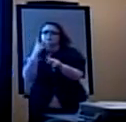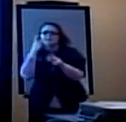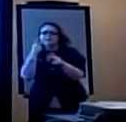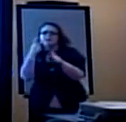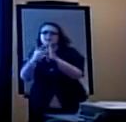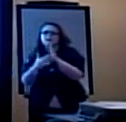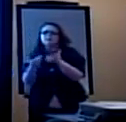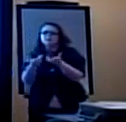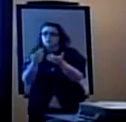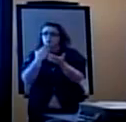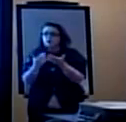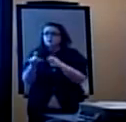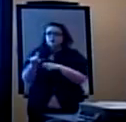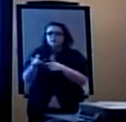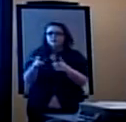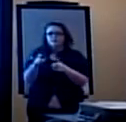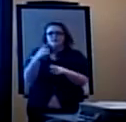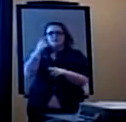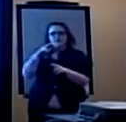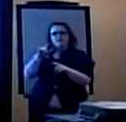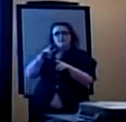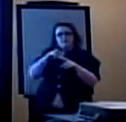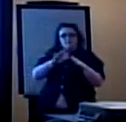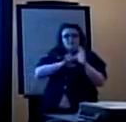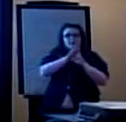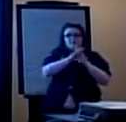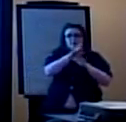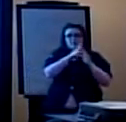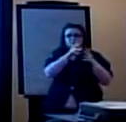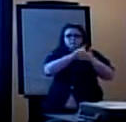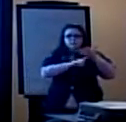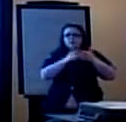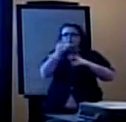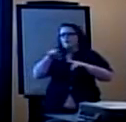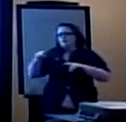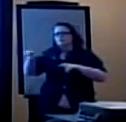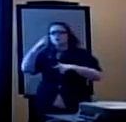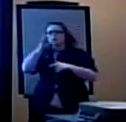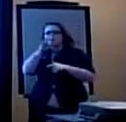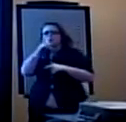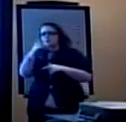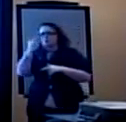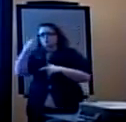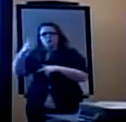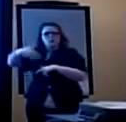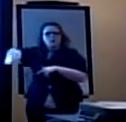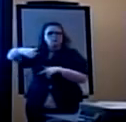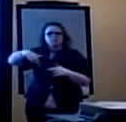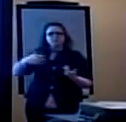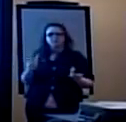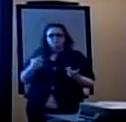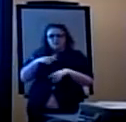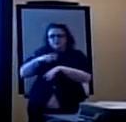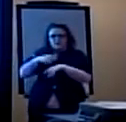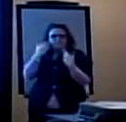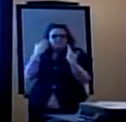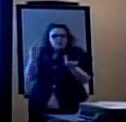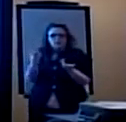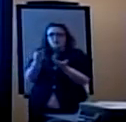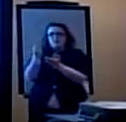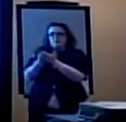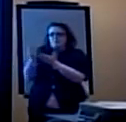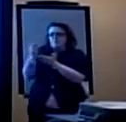know, to do things they're not sure about, for people they haven't seen, at a time they don't pick, with a